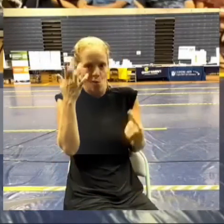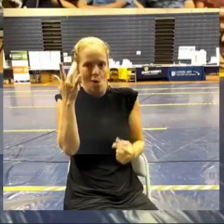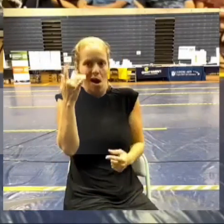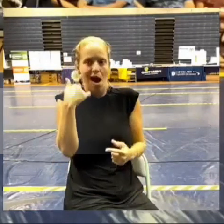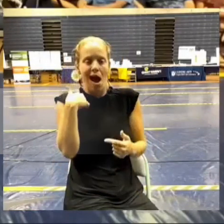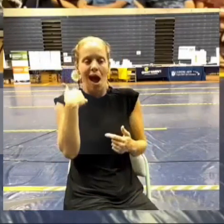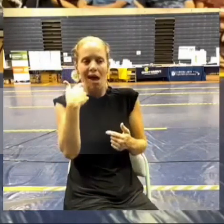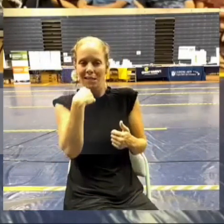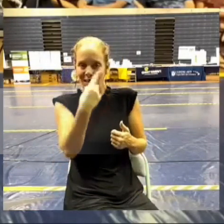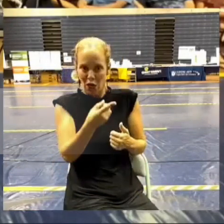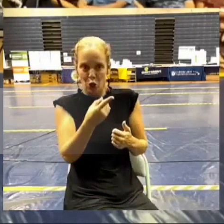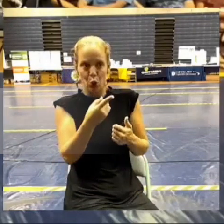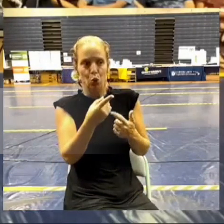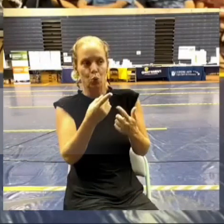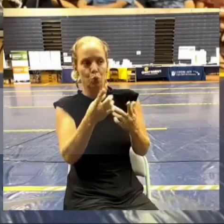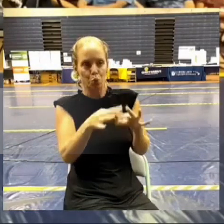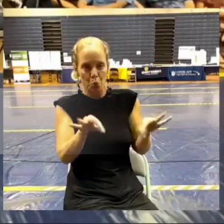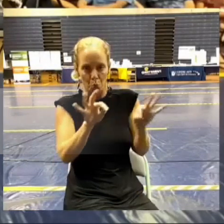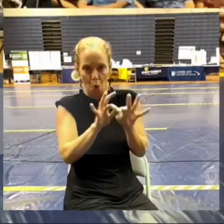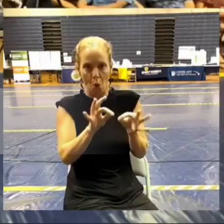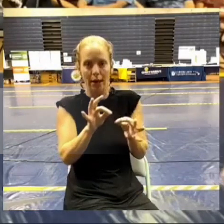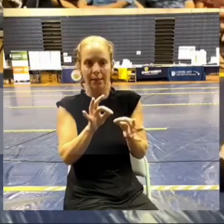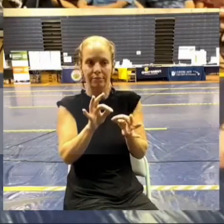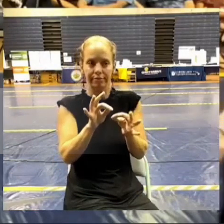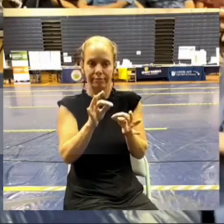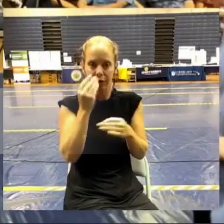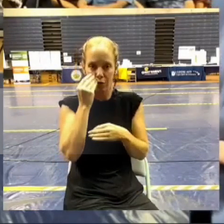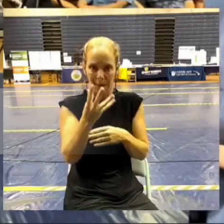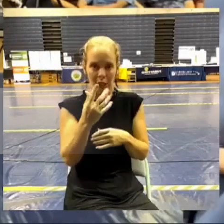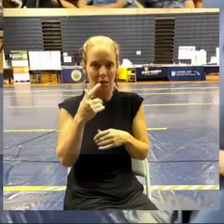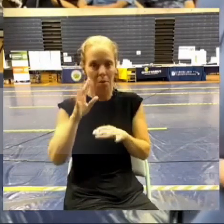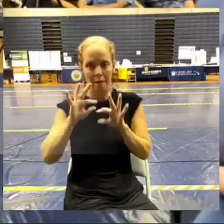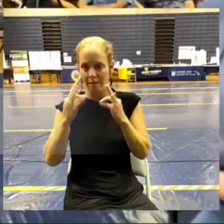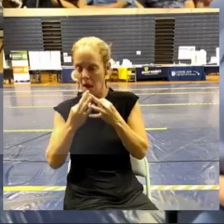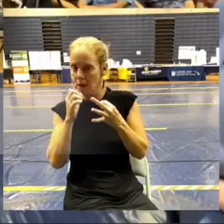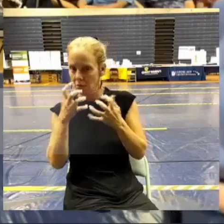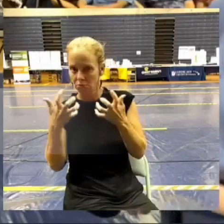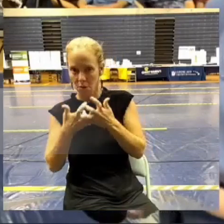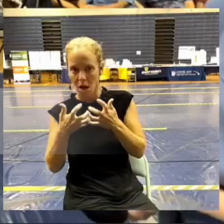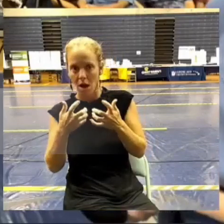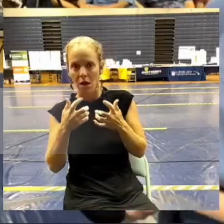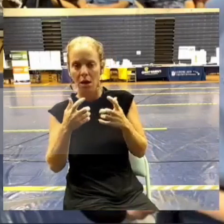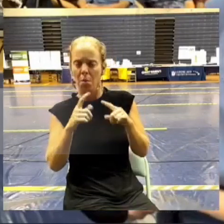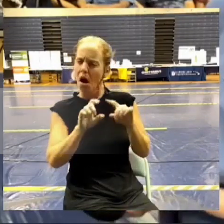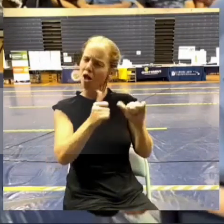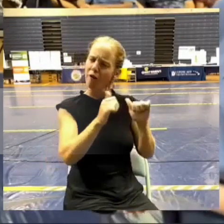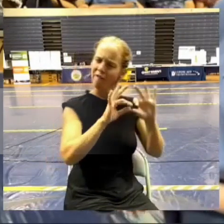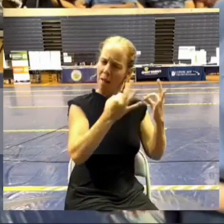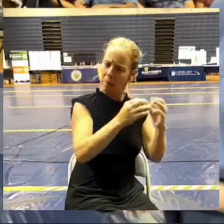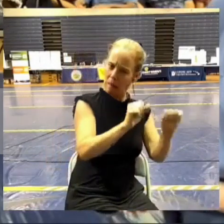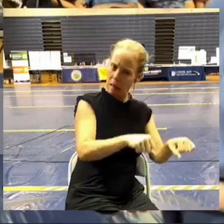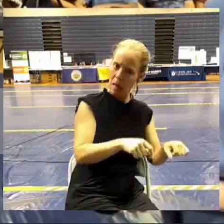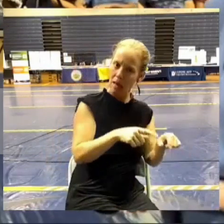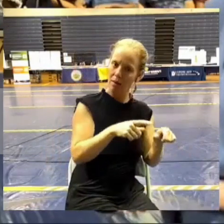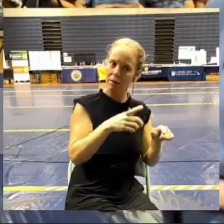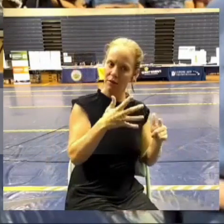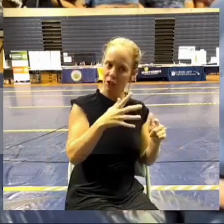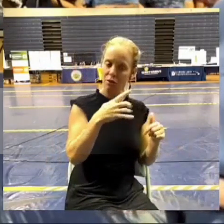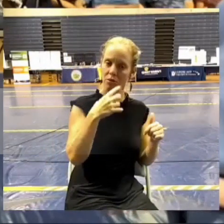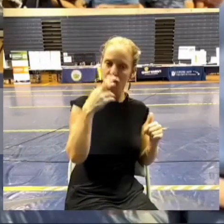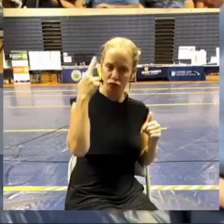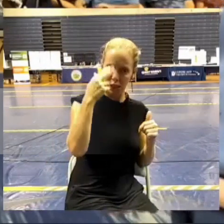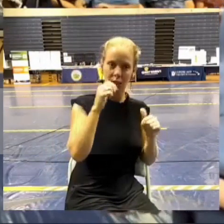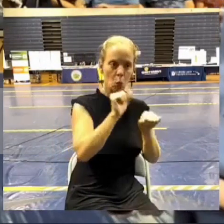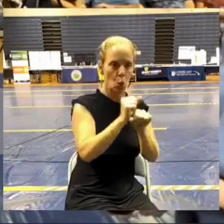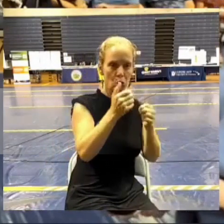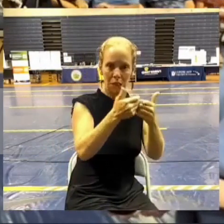why. I'm giving you these legitimate factors and you're telling me I cannot. But other people is saying they gave those reasons